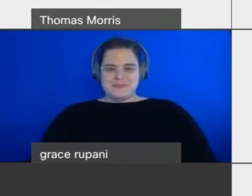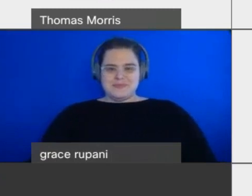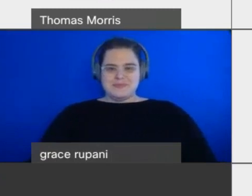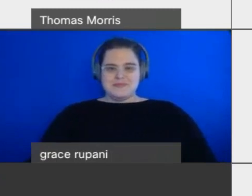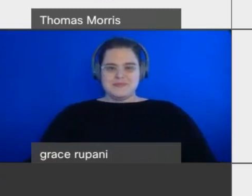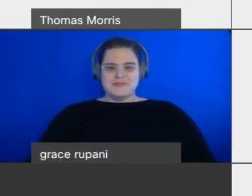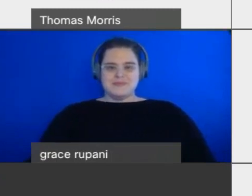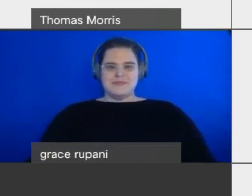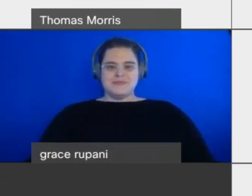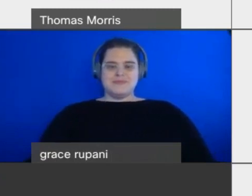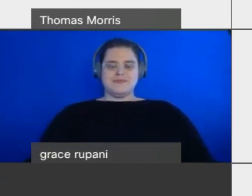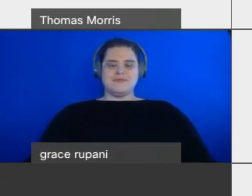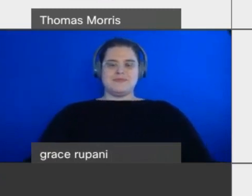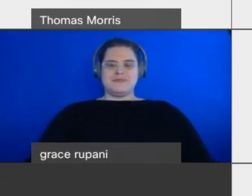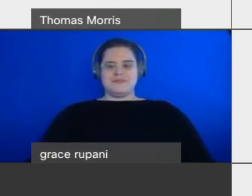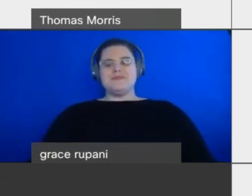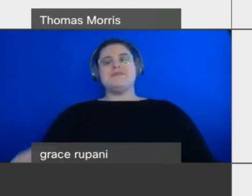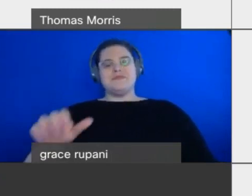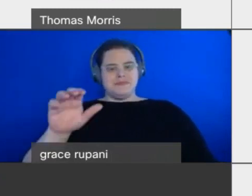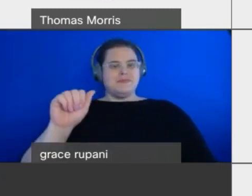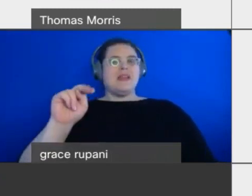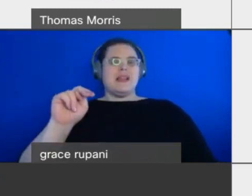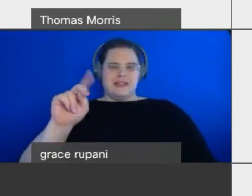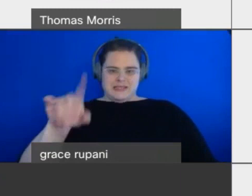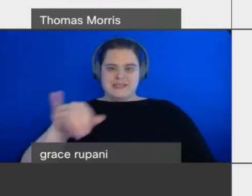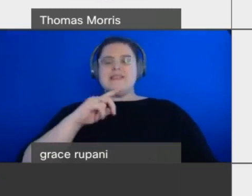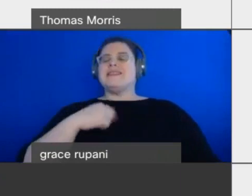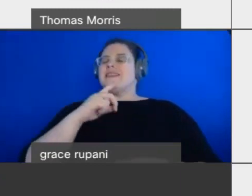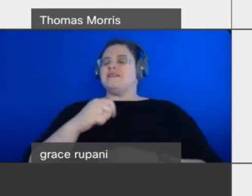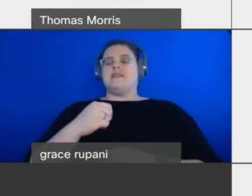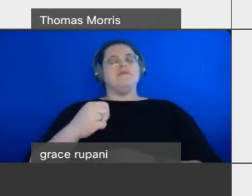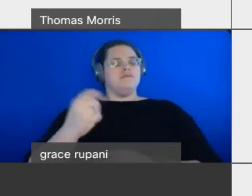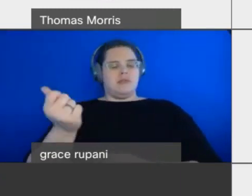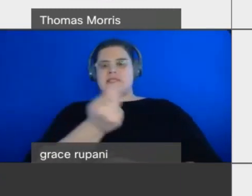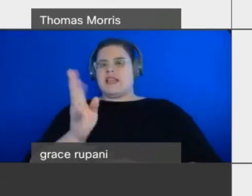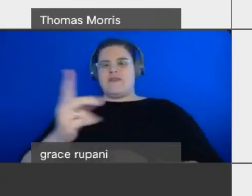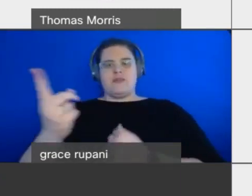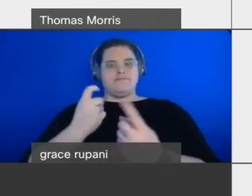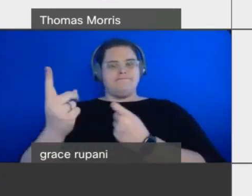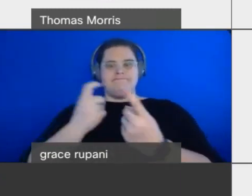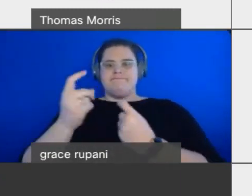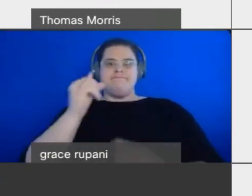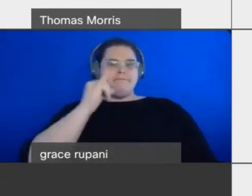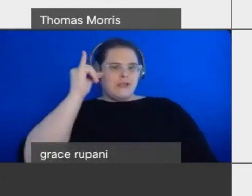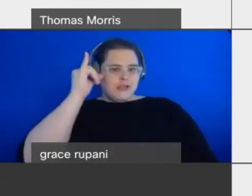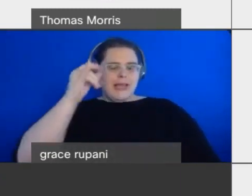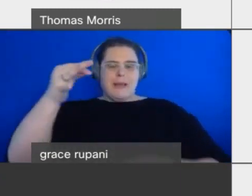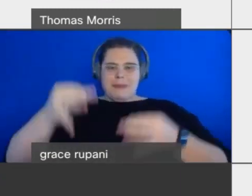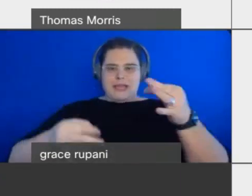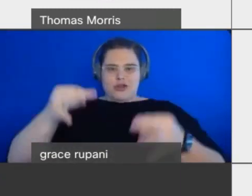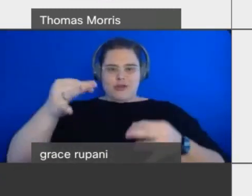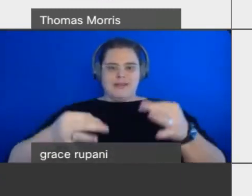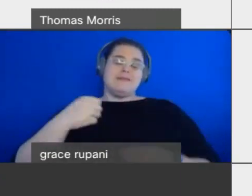So we had a number of questions at our hearing yesterday. I did my best to respond to them then. Could be that means we have very few questions